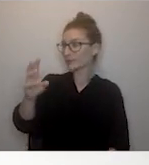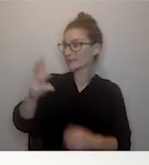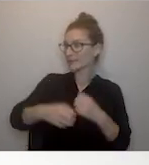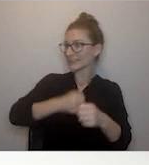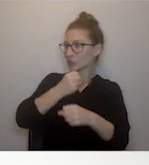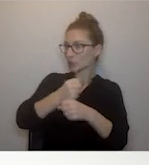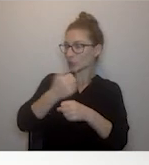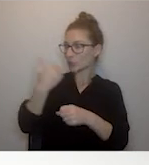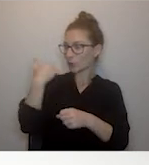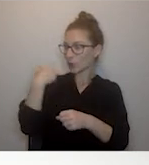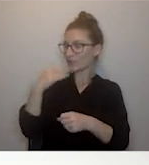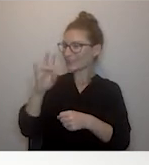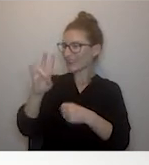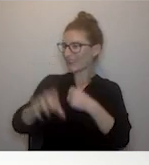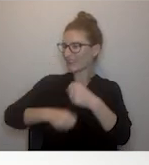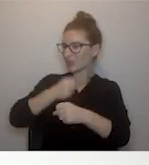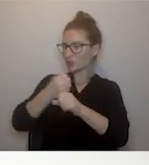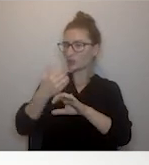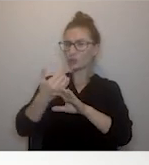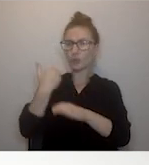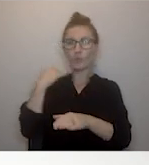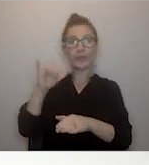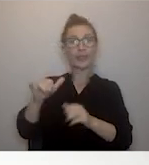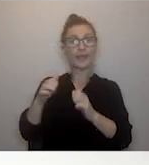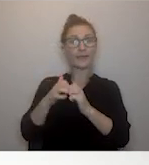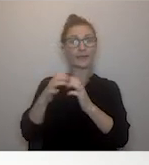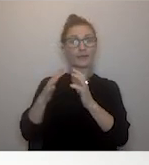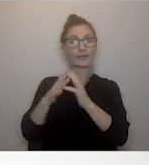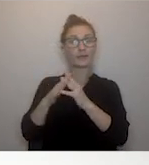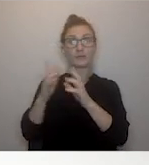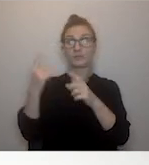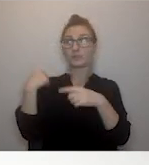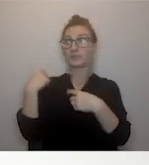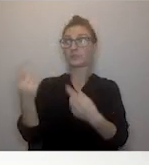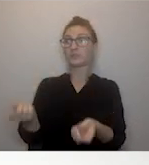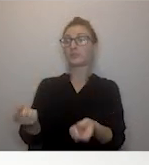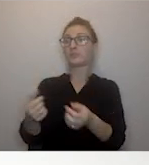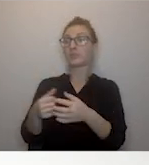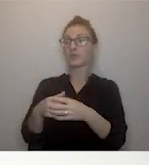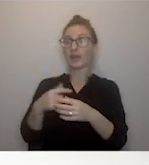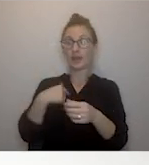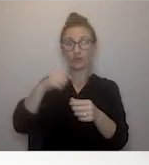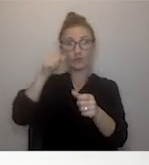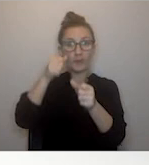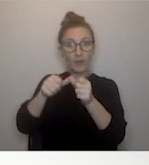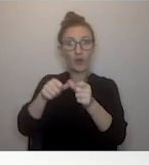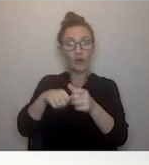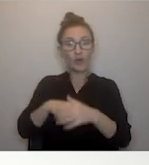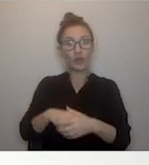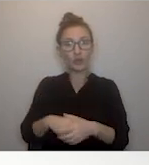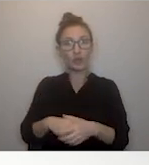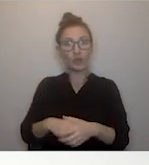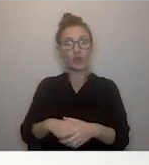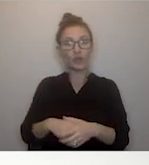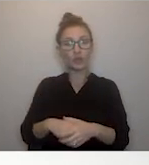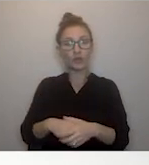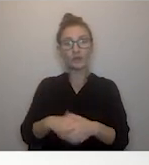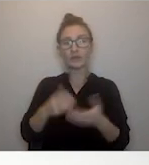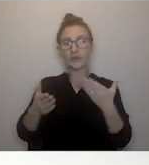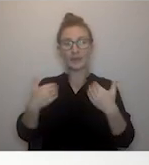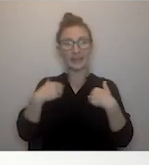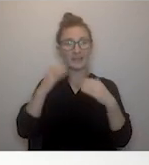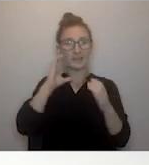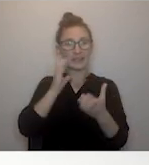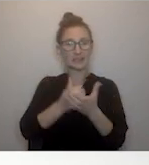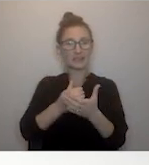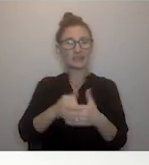was that 7 years ago? Like 6 or 7 years ago. Because this has existed. Summer camp. Yep, yes, I remember. I think you've